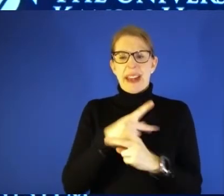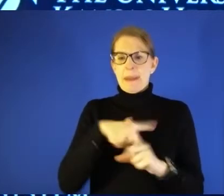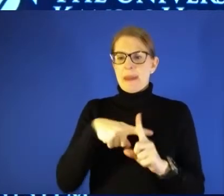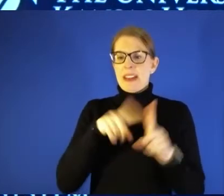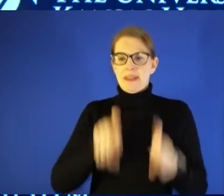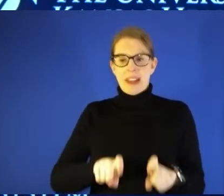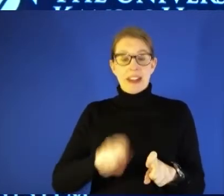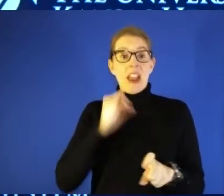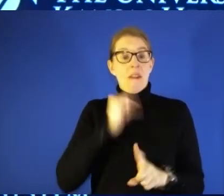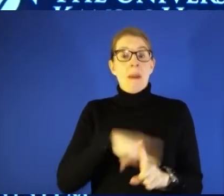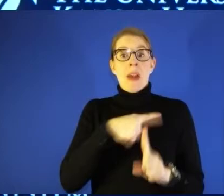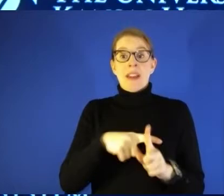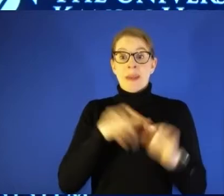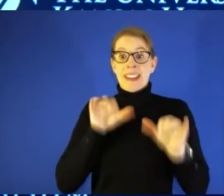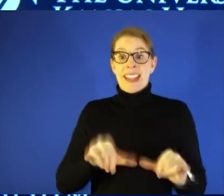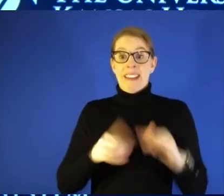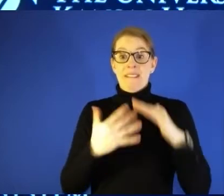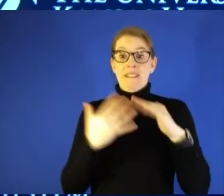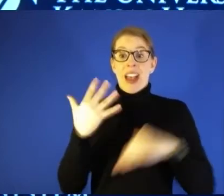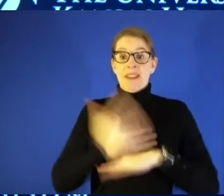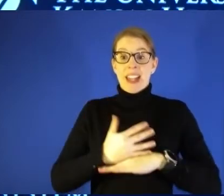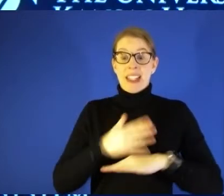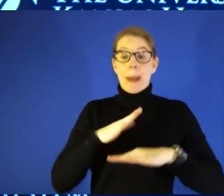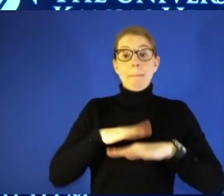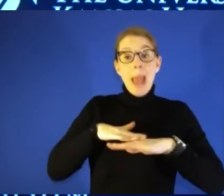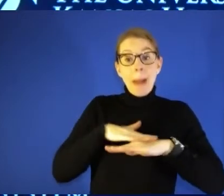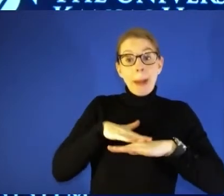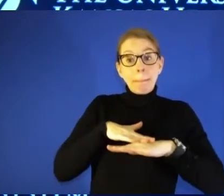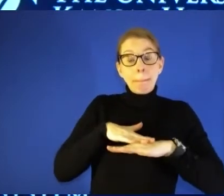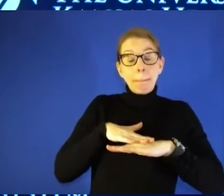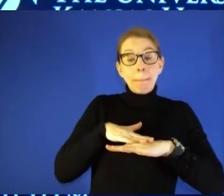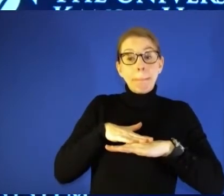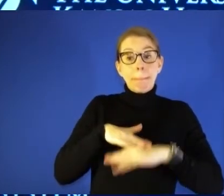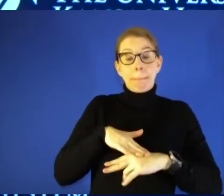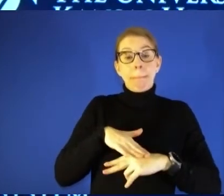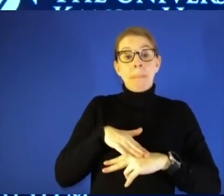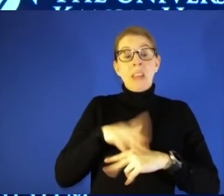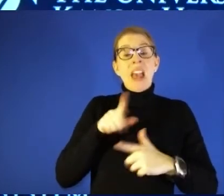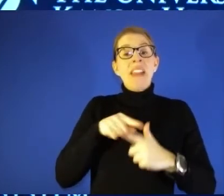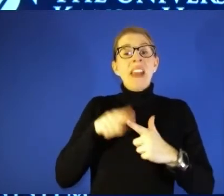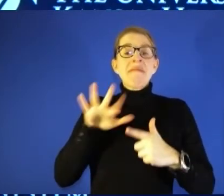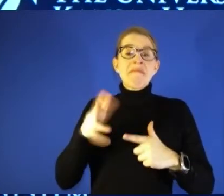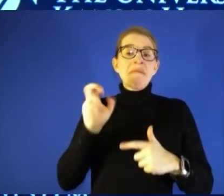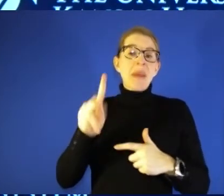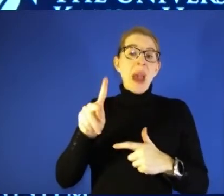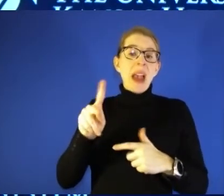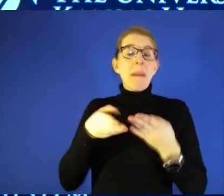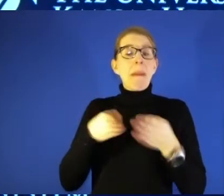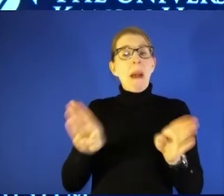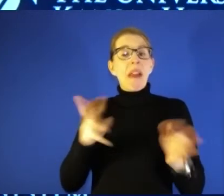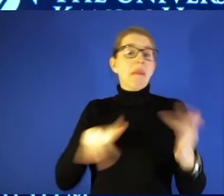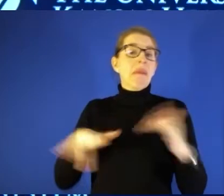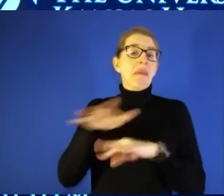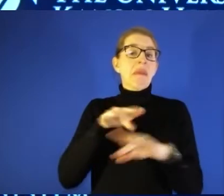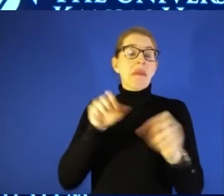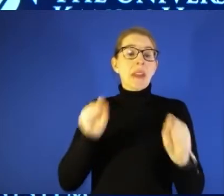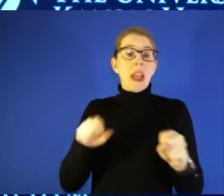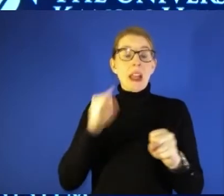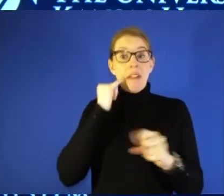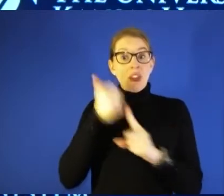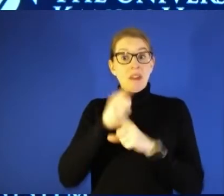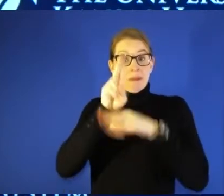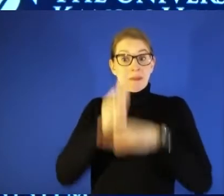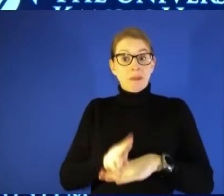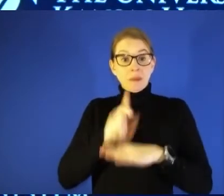for that 5 days at a minimum, and then they have said you can kind of go back out into public, or as long as you're wearing a mask for that